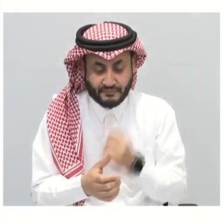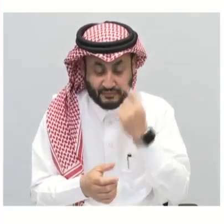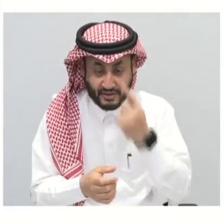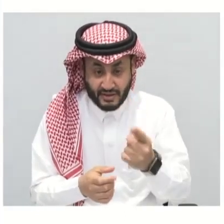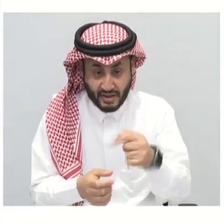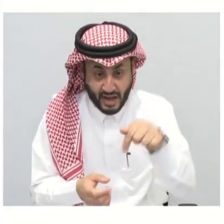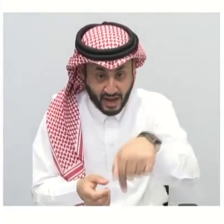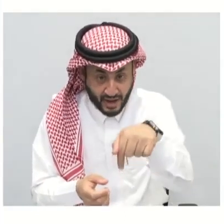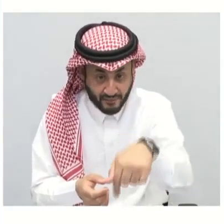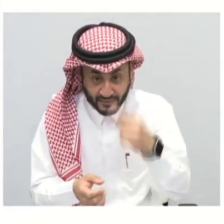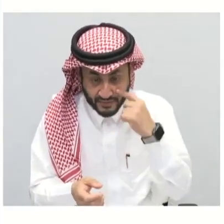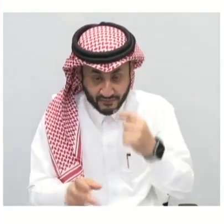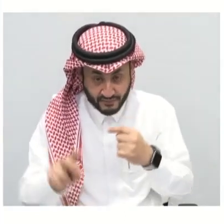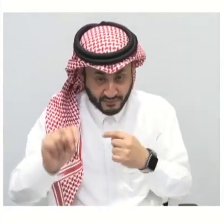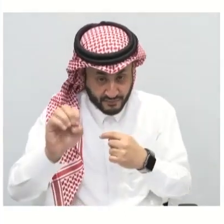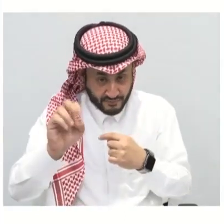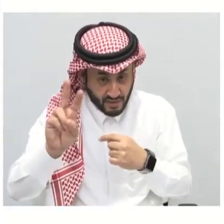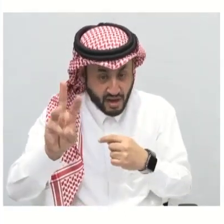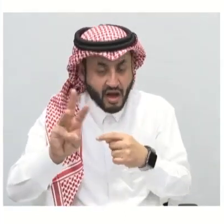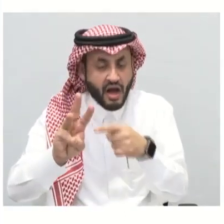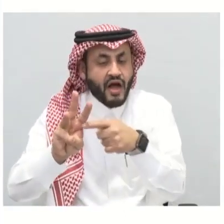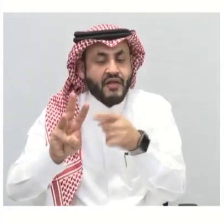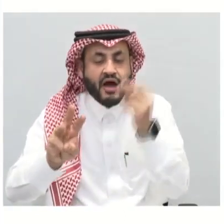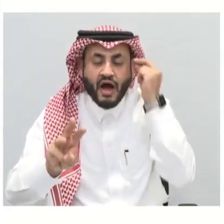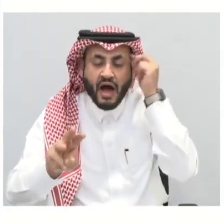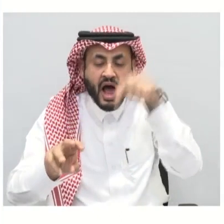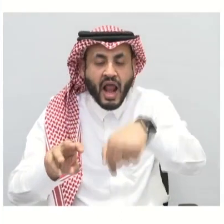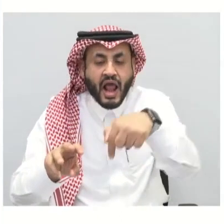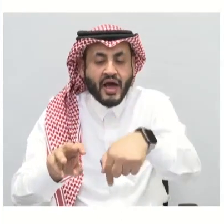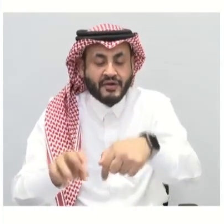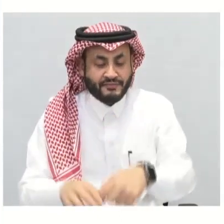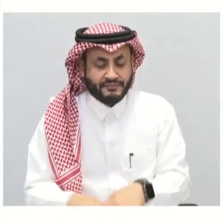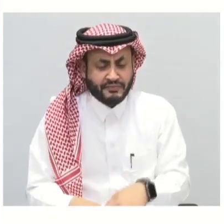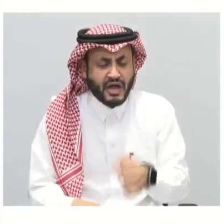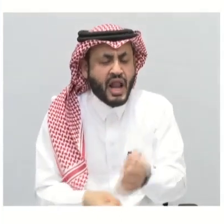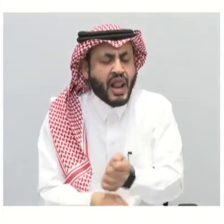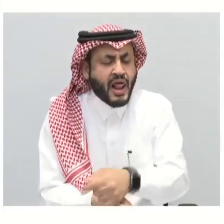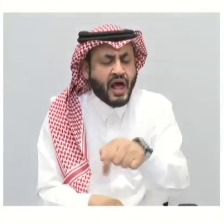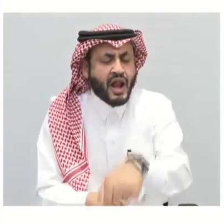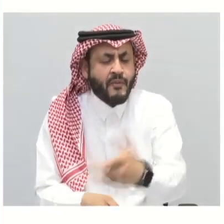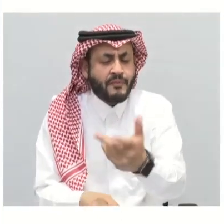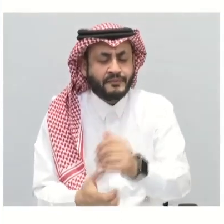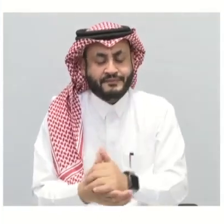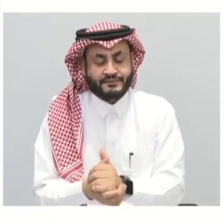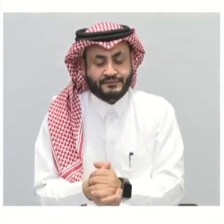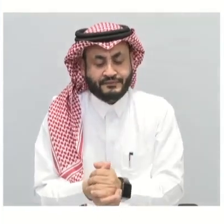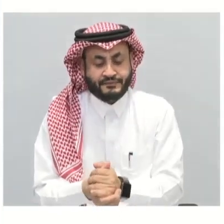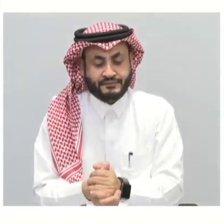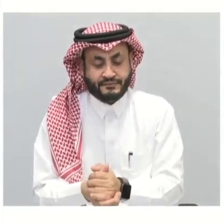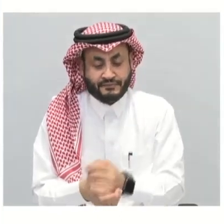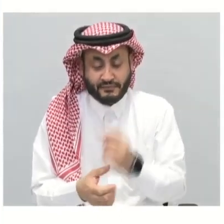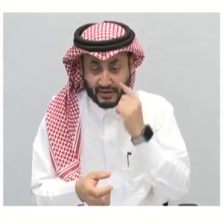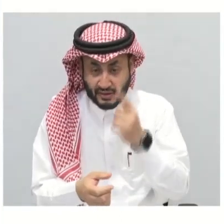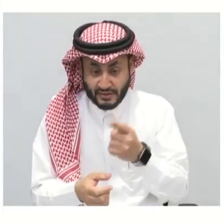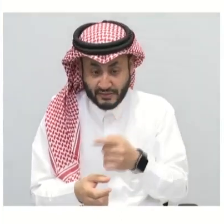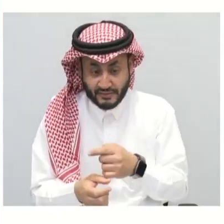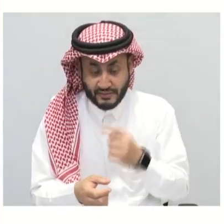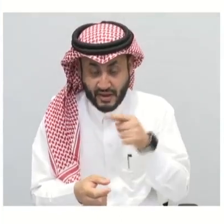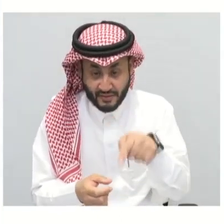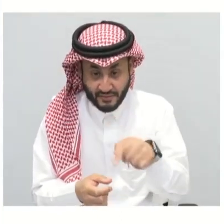that is happening right now, we will have similar question like this. What are you doing? What are you doing? So